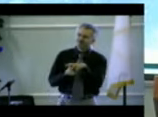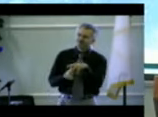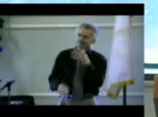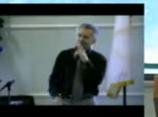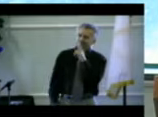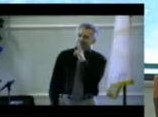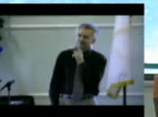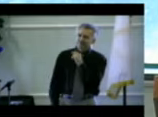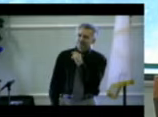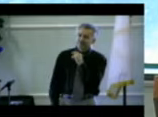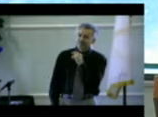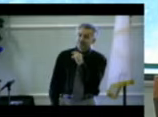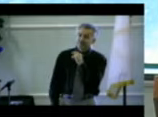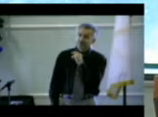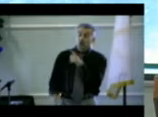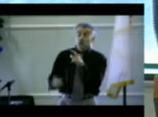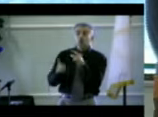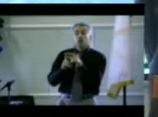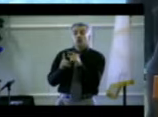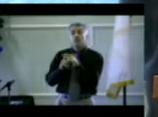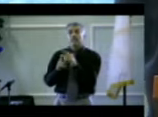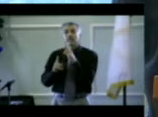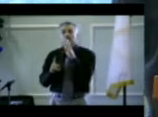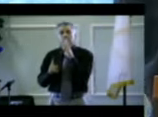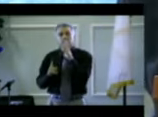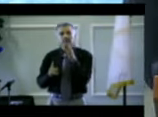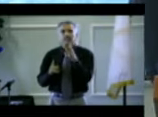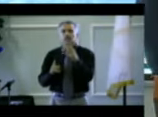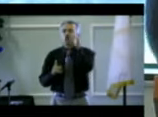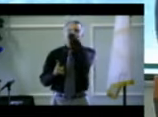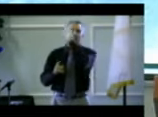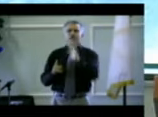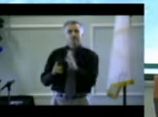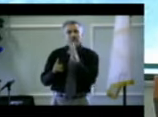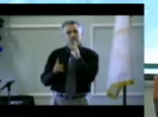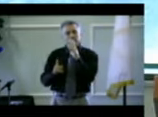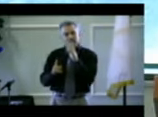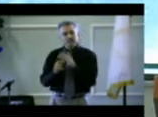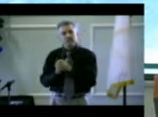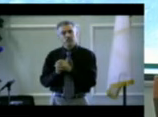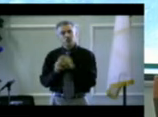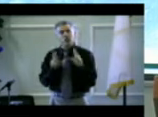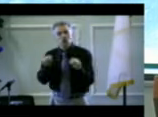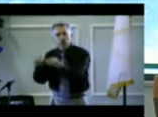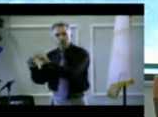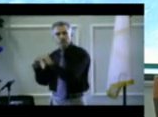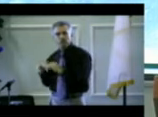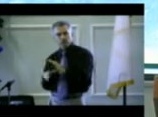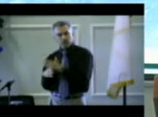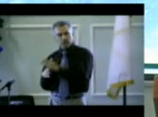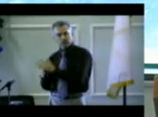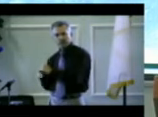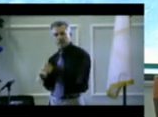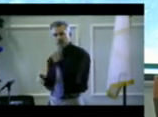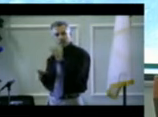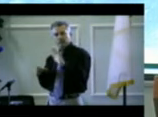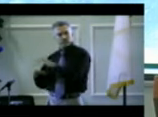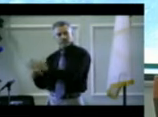What words do you say that should never be said? What gossip do you share that should never be